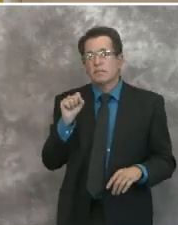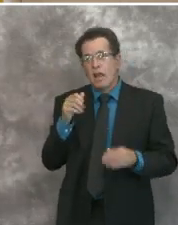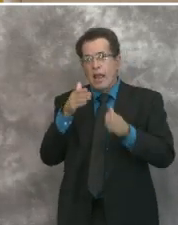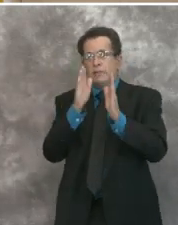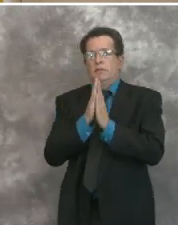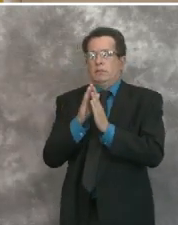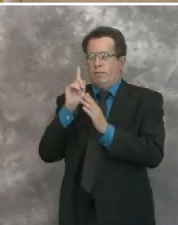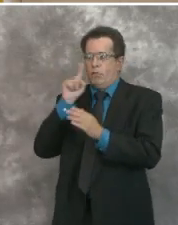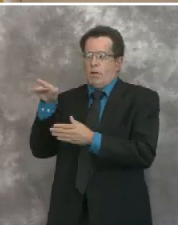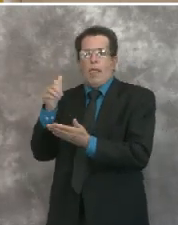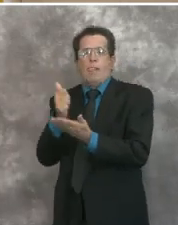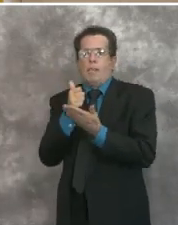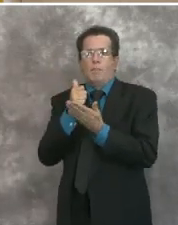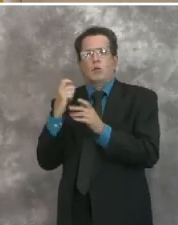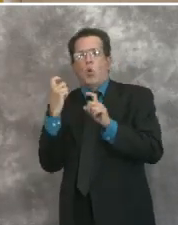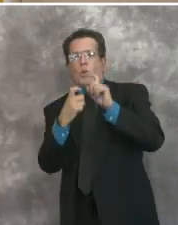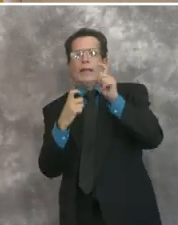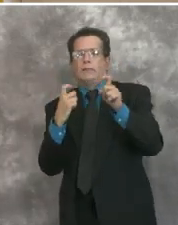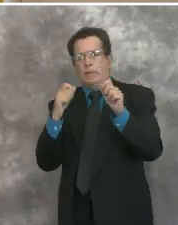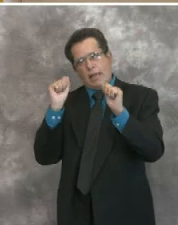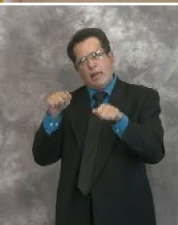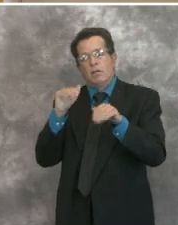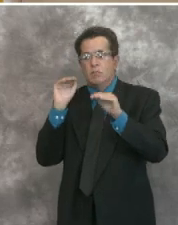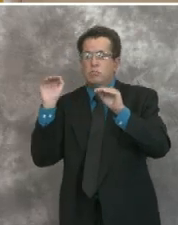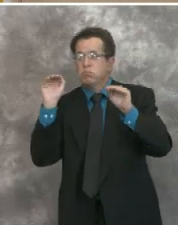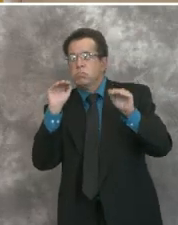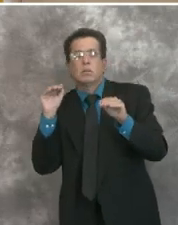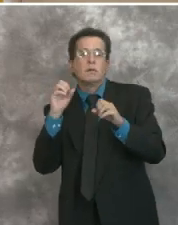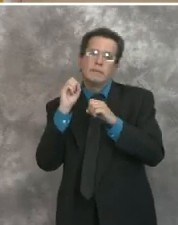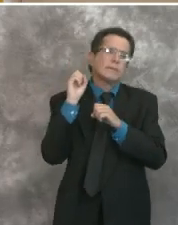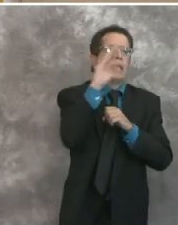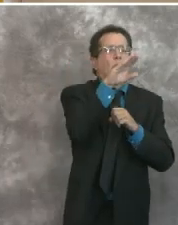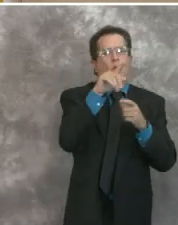ask for donations that could be sent down to Mexico.